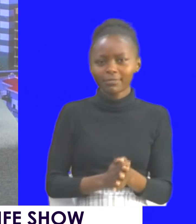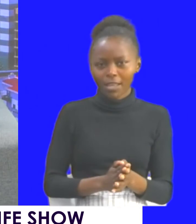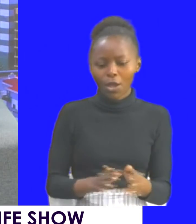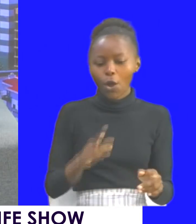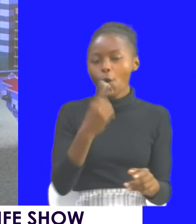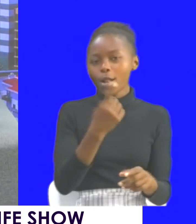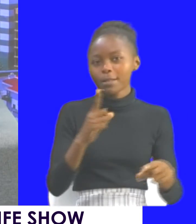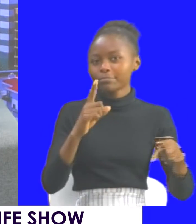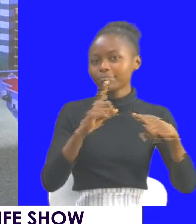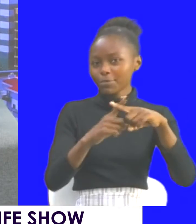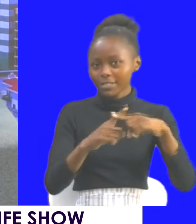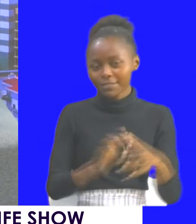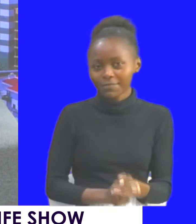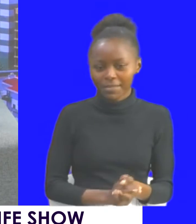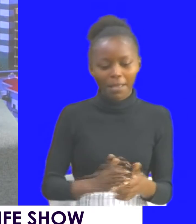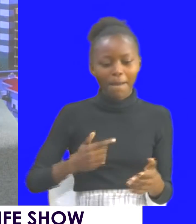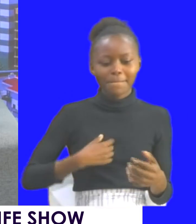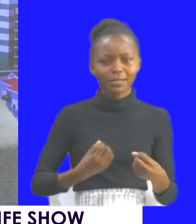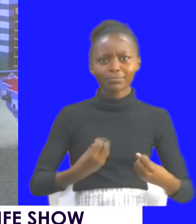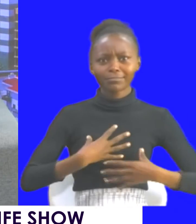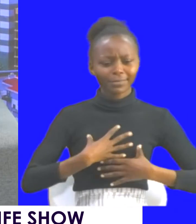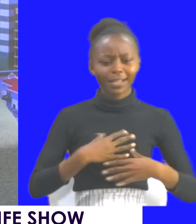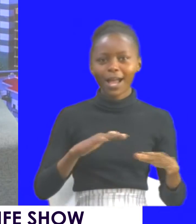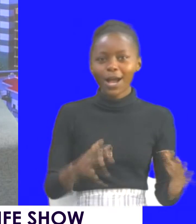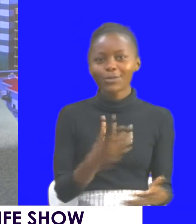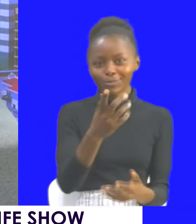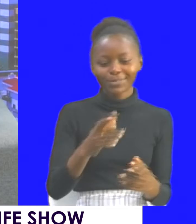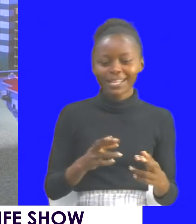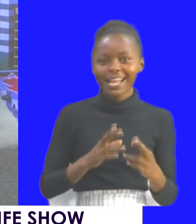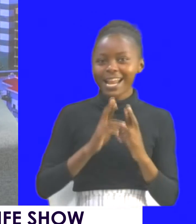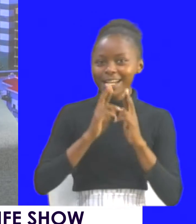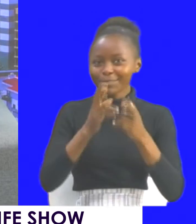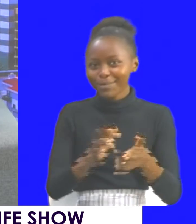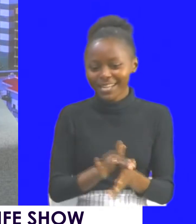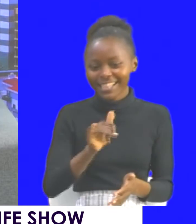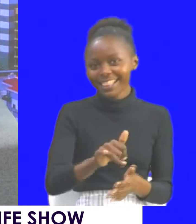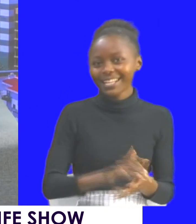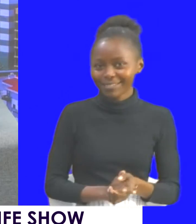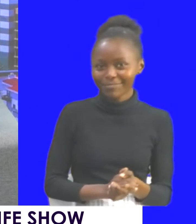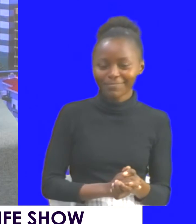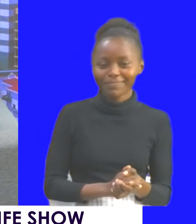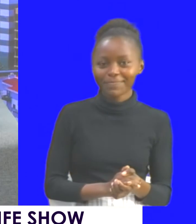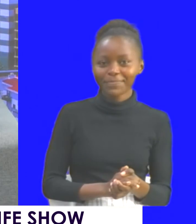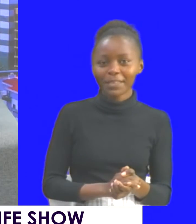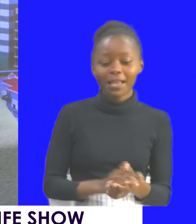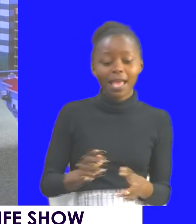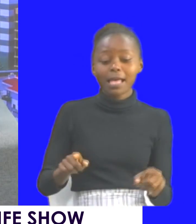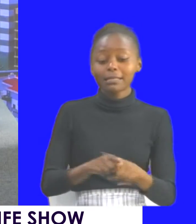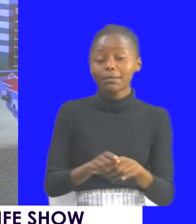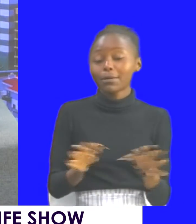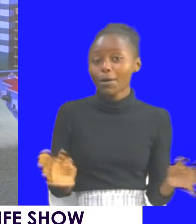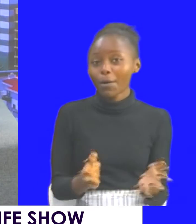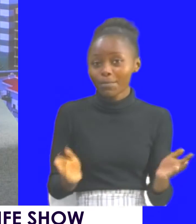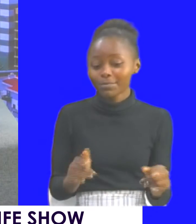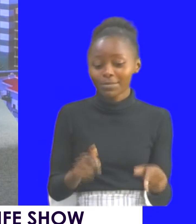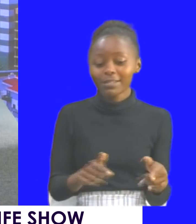surprised at how you responded to that show. Let me hope that today this show will still